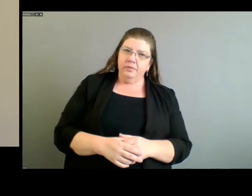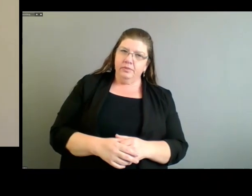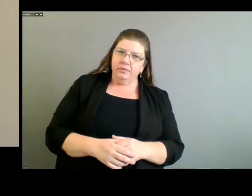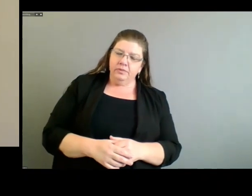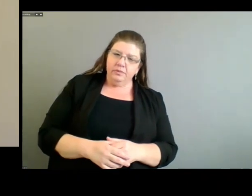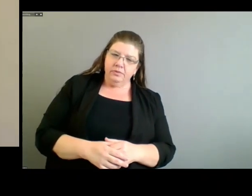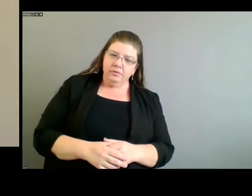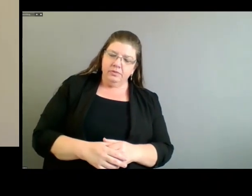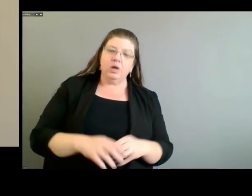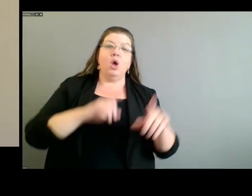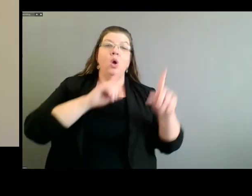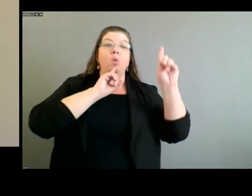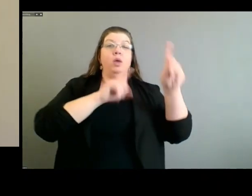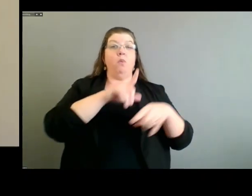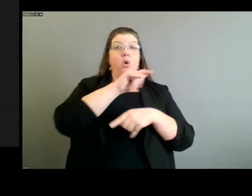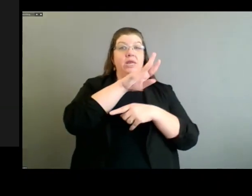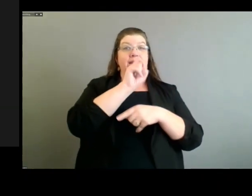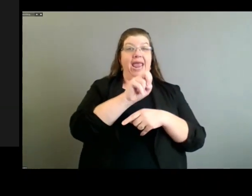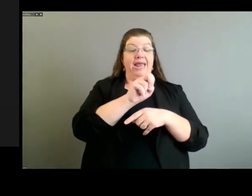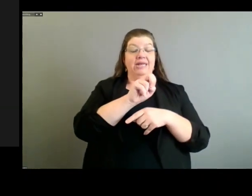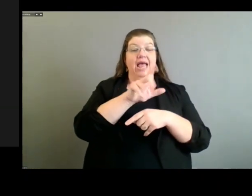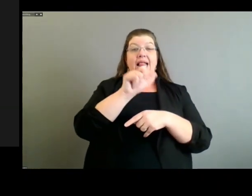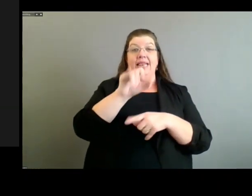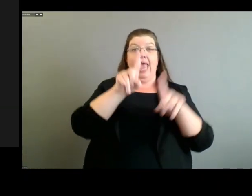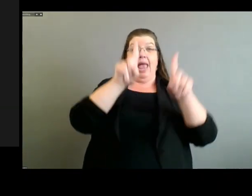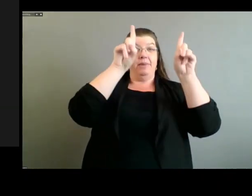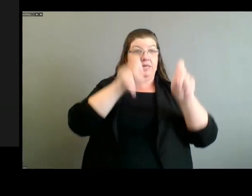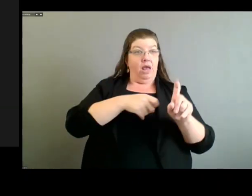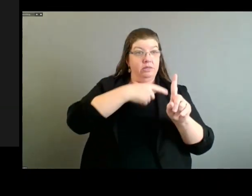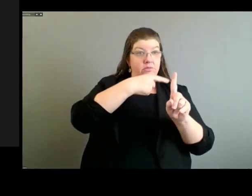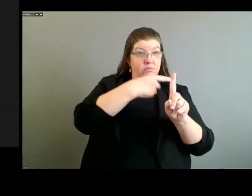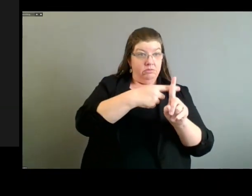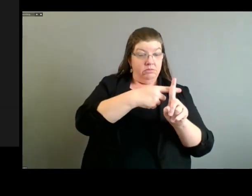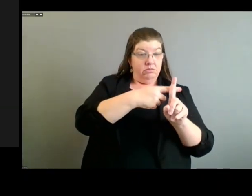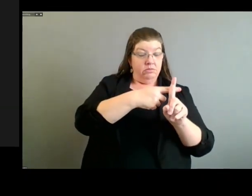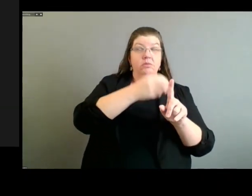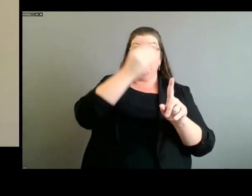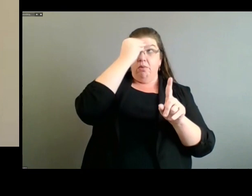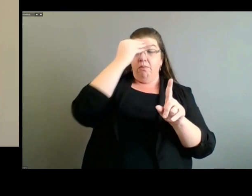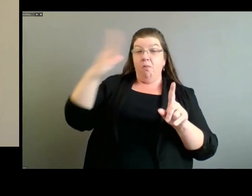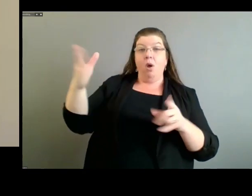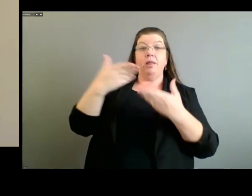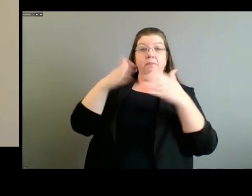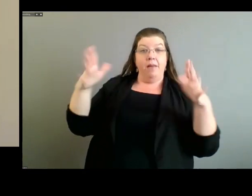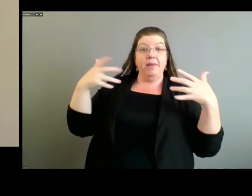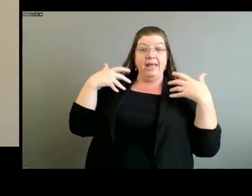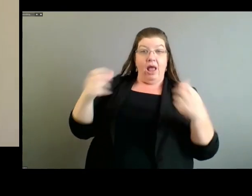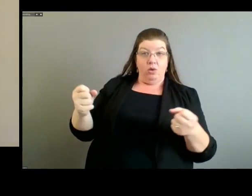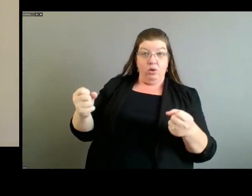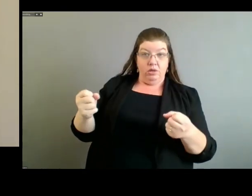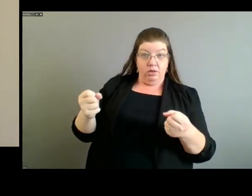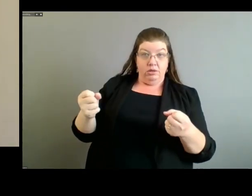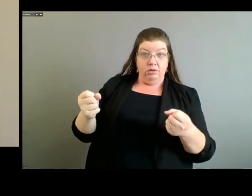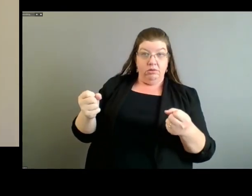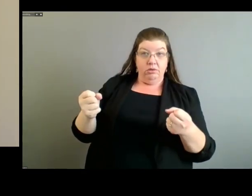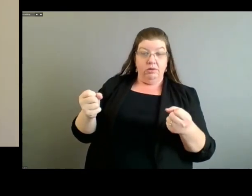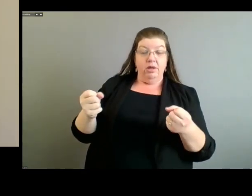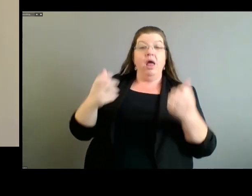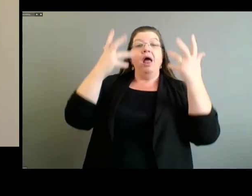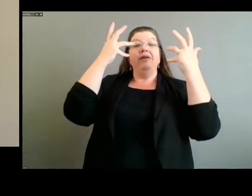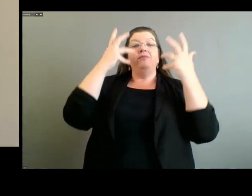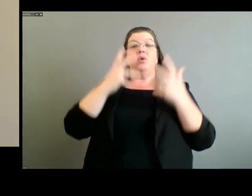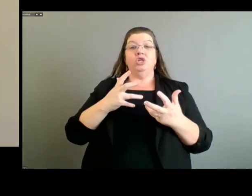lab reports the test result to the public health department where the person lives. And unfortunately,